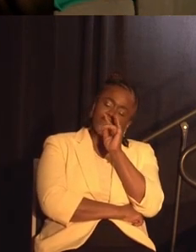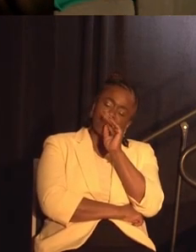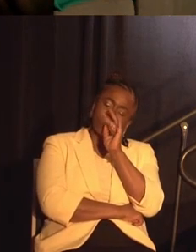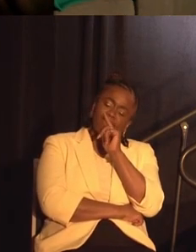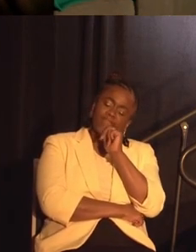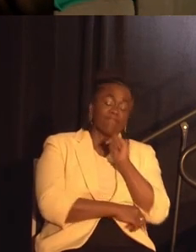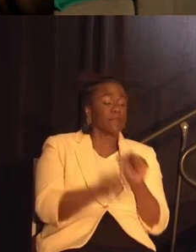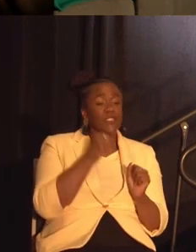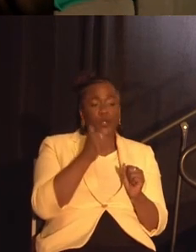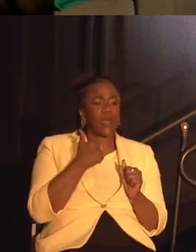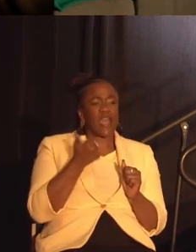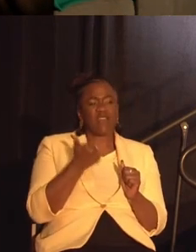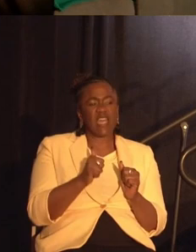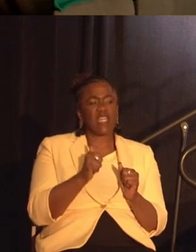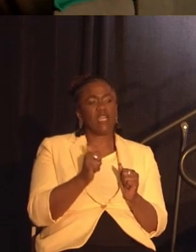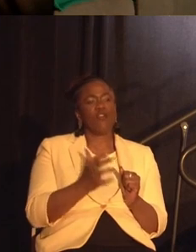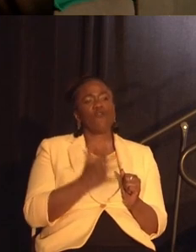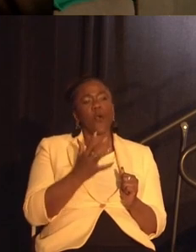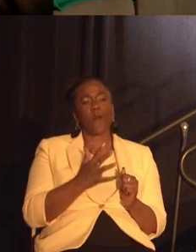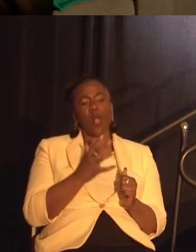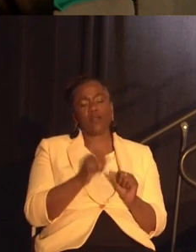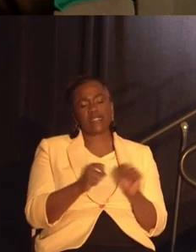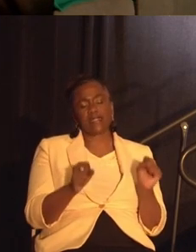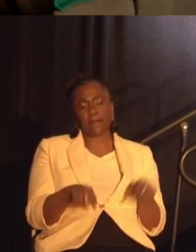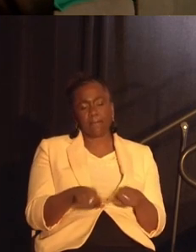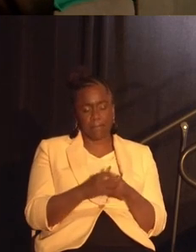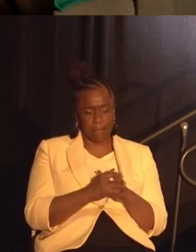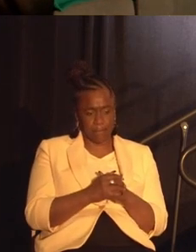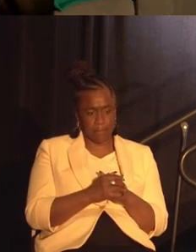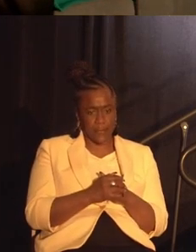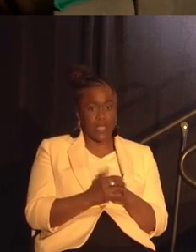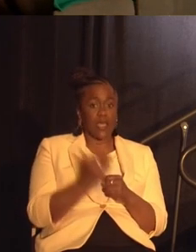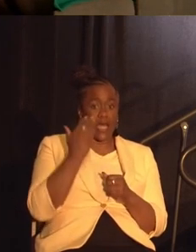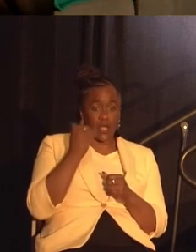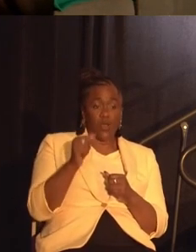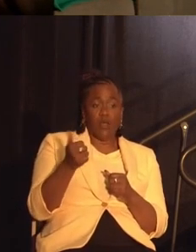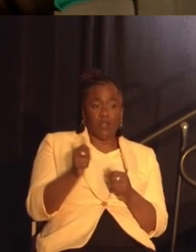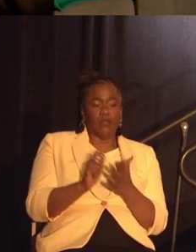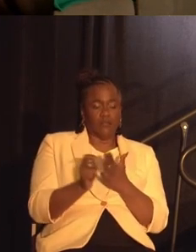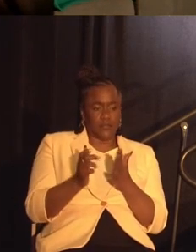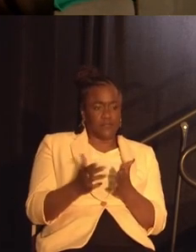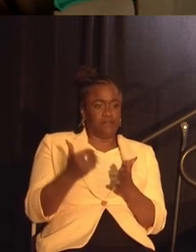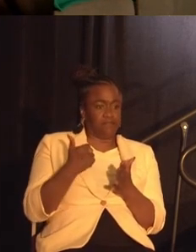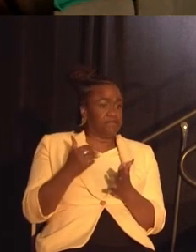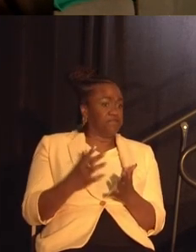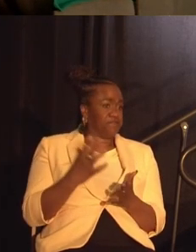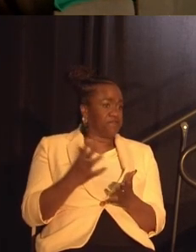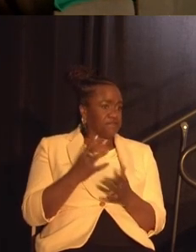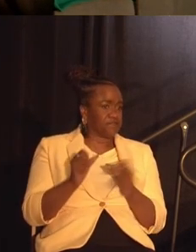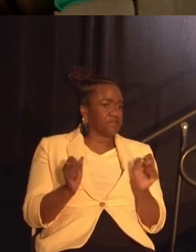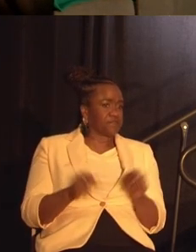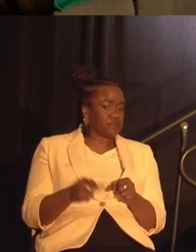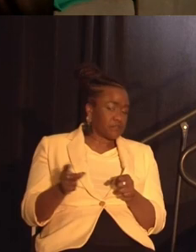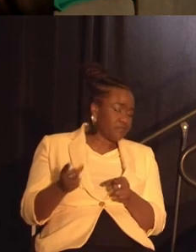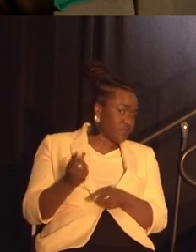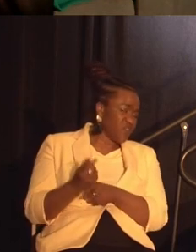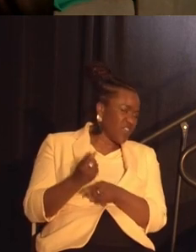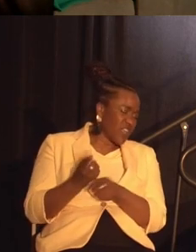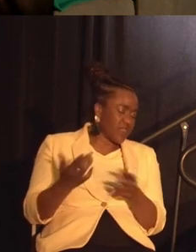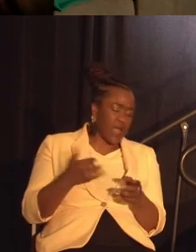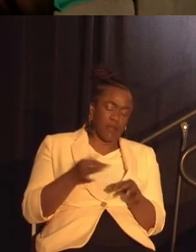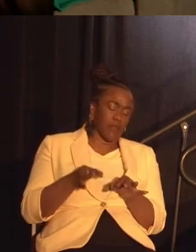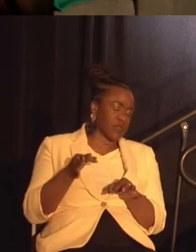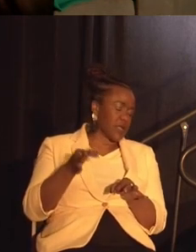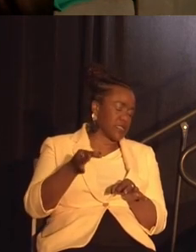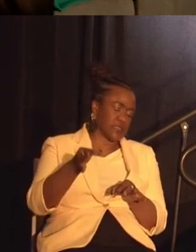I don't have any kind of a formal system. And I know that other writers do, and that's probably the right way to do it. I am such a